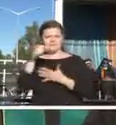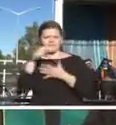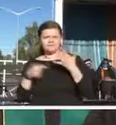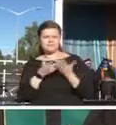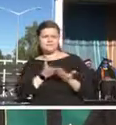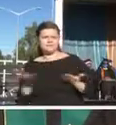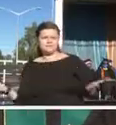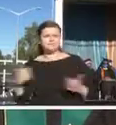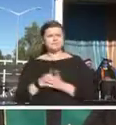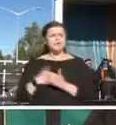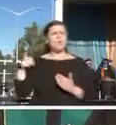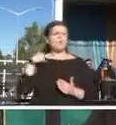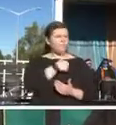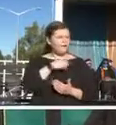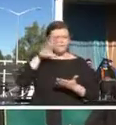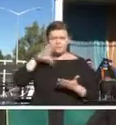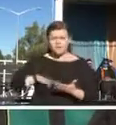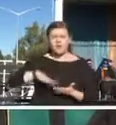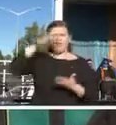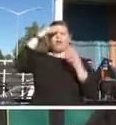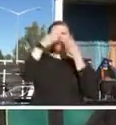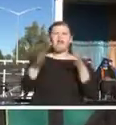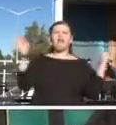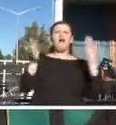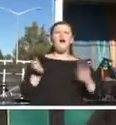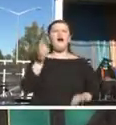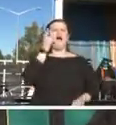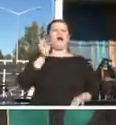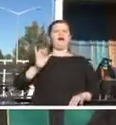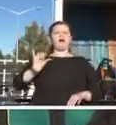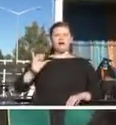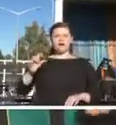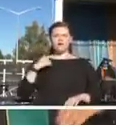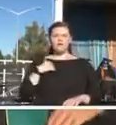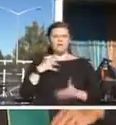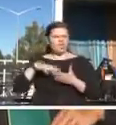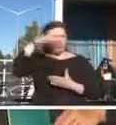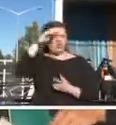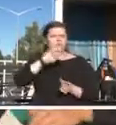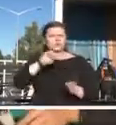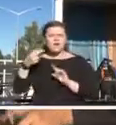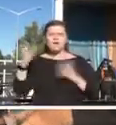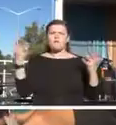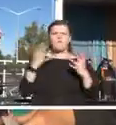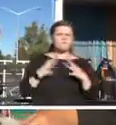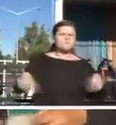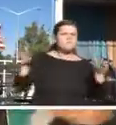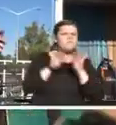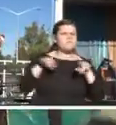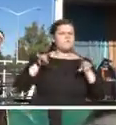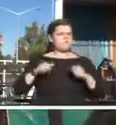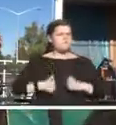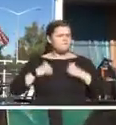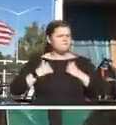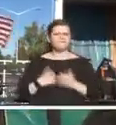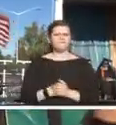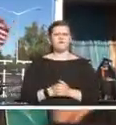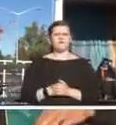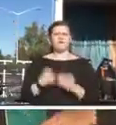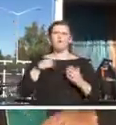been enlightened. We've gained perspective on what really matters in life. We learned the power